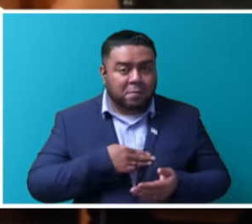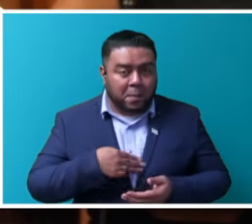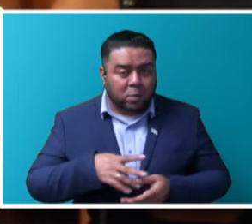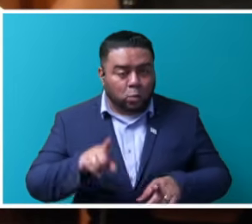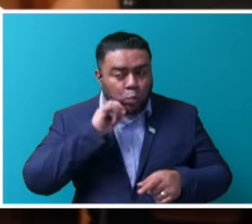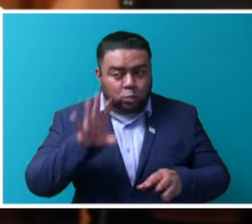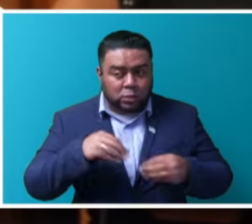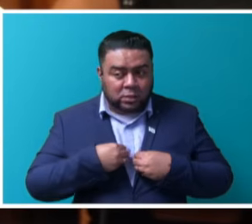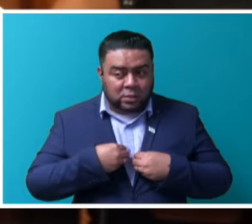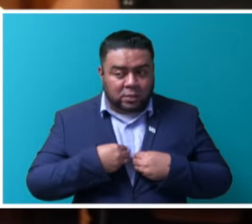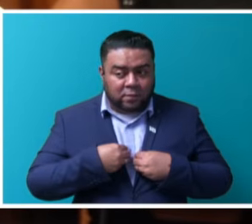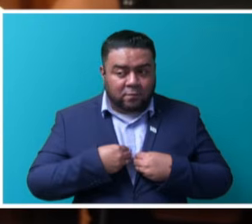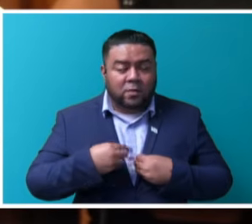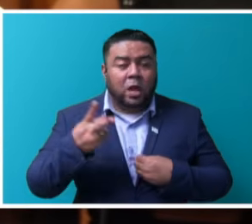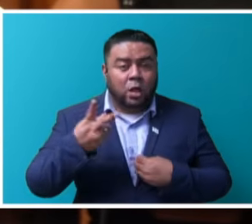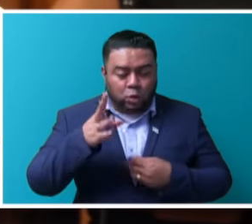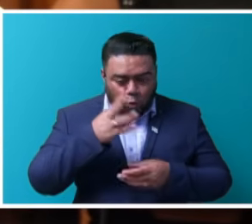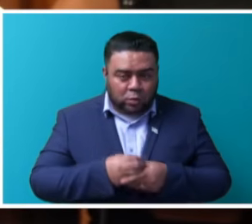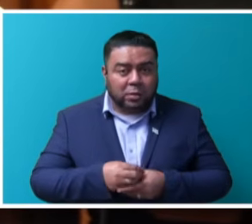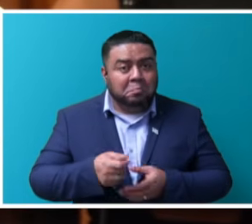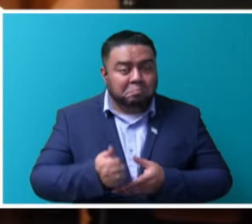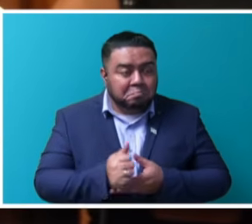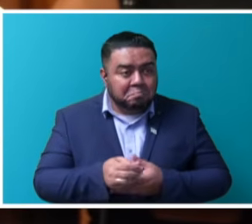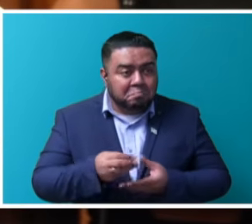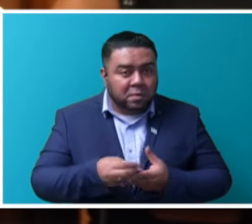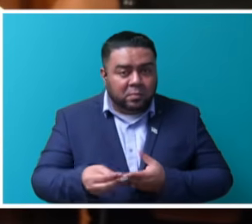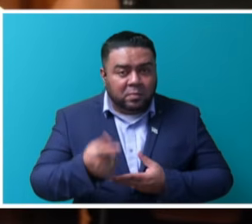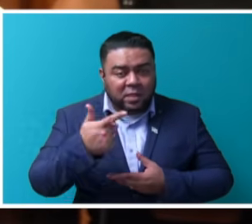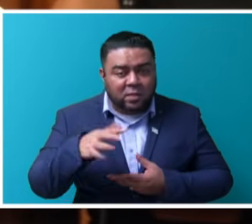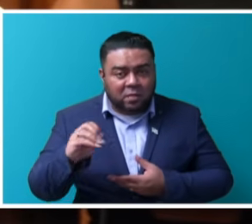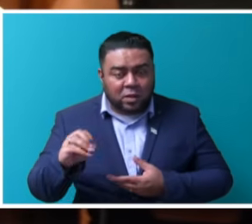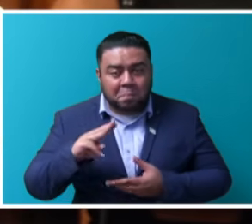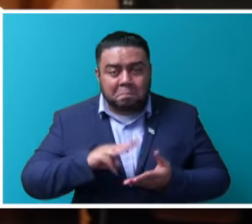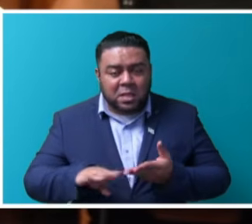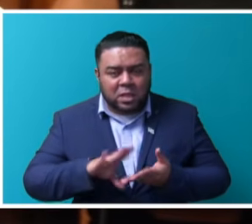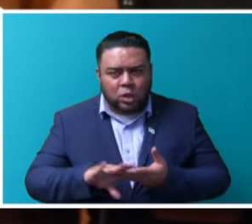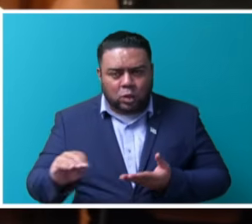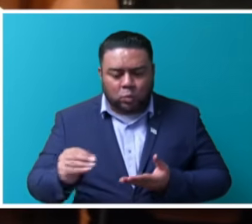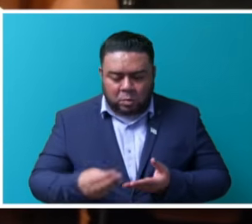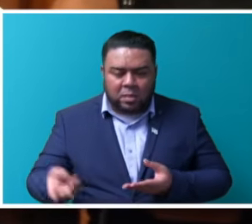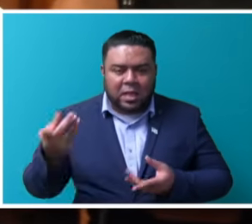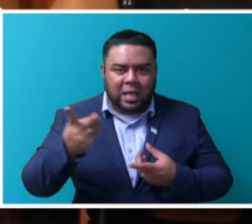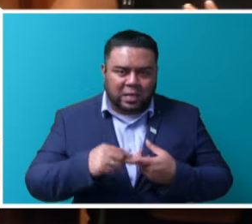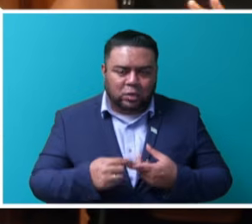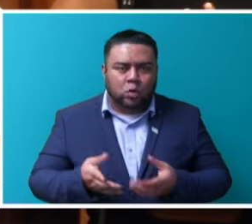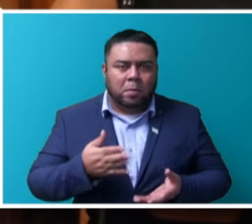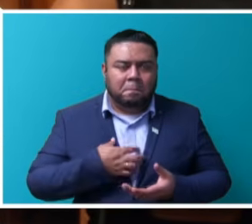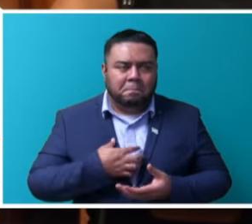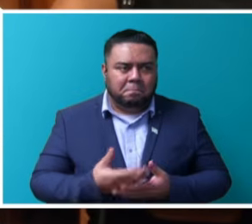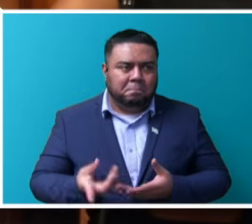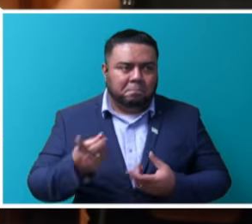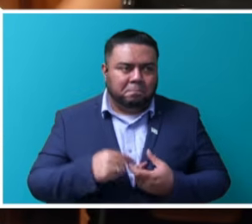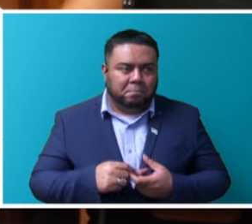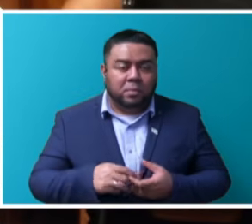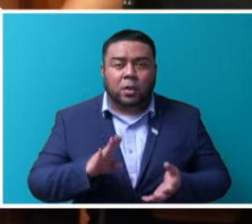receive a total interest payout of $700 million, which will be added to the member account balances